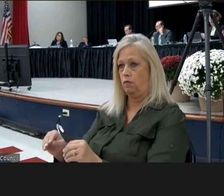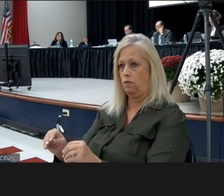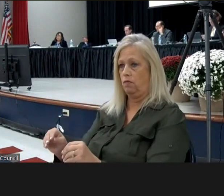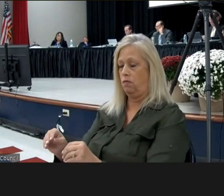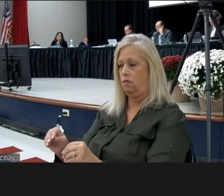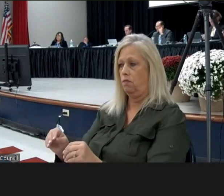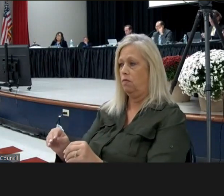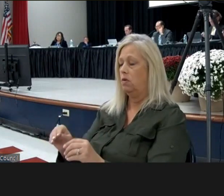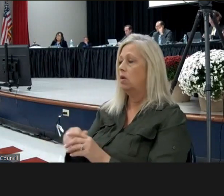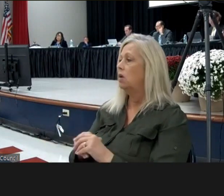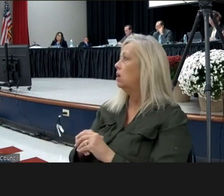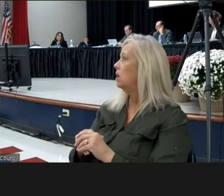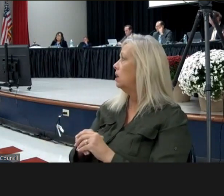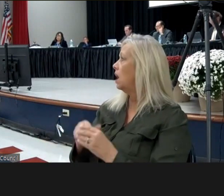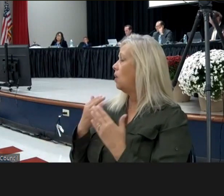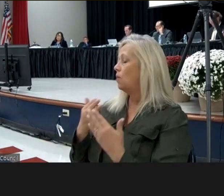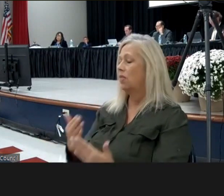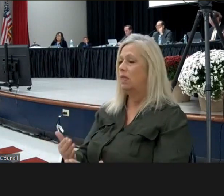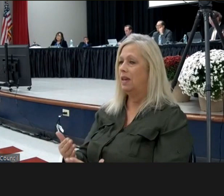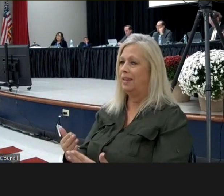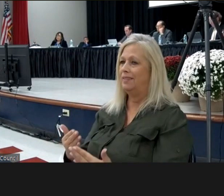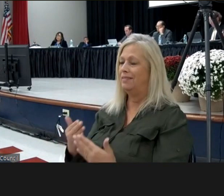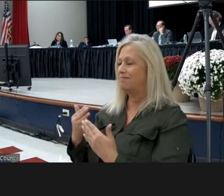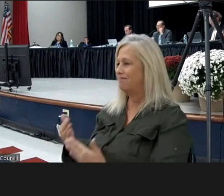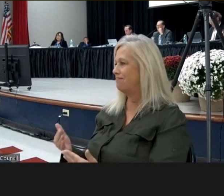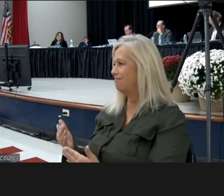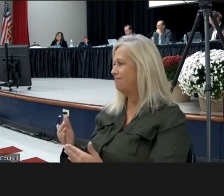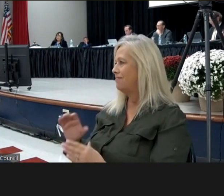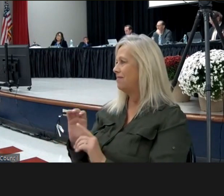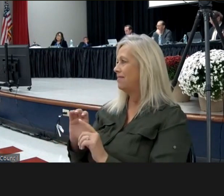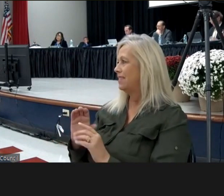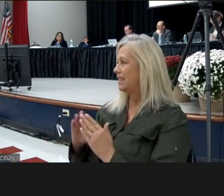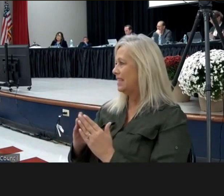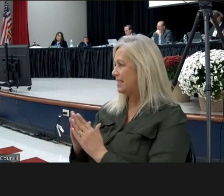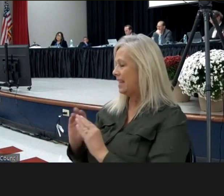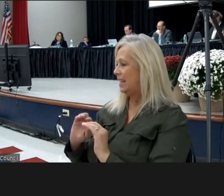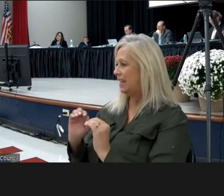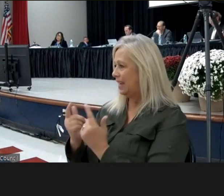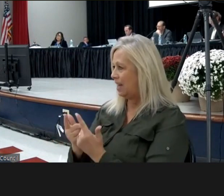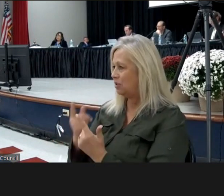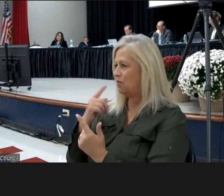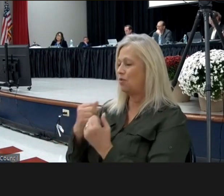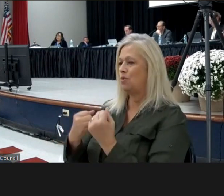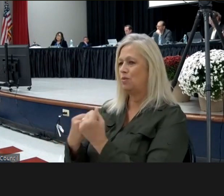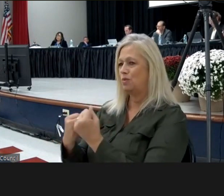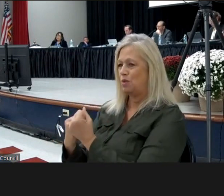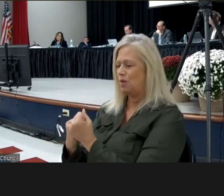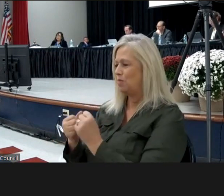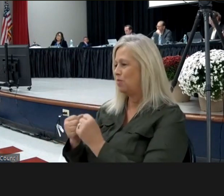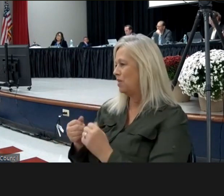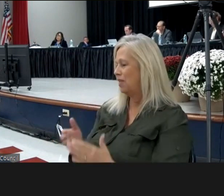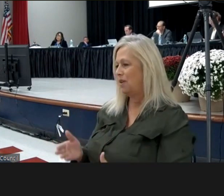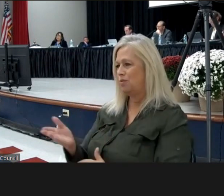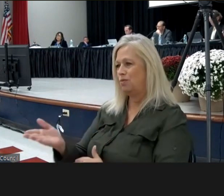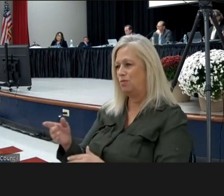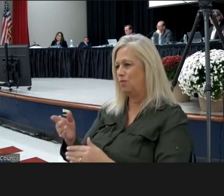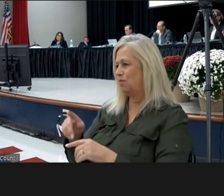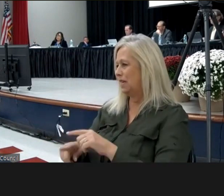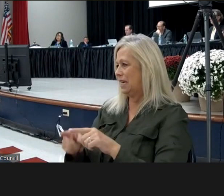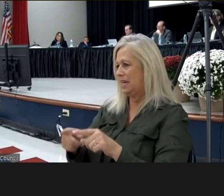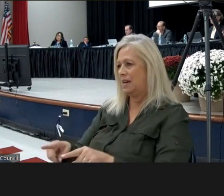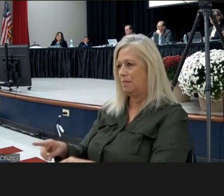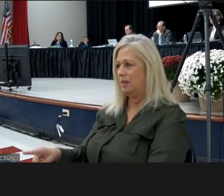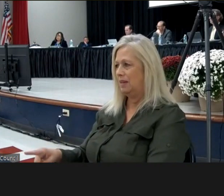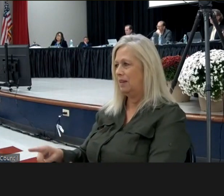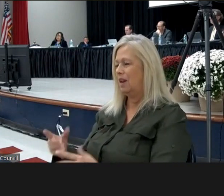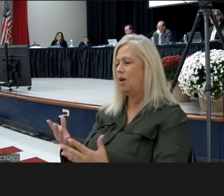So once again, I want to thank the City Council for your support for this project. Without you, it couldn't happen. And I also want to thank